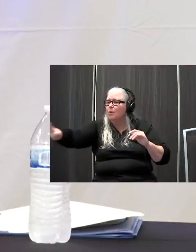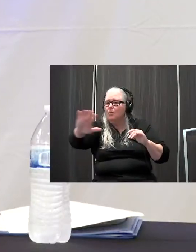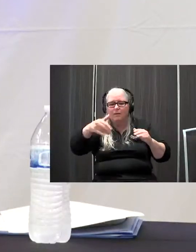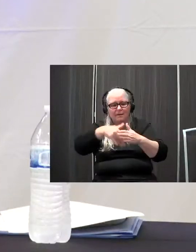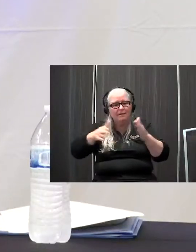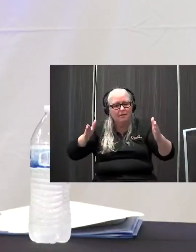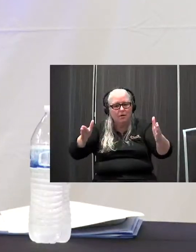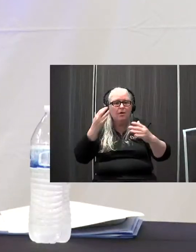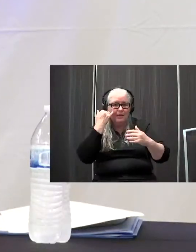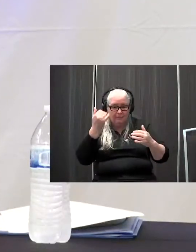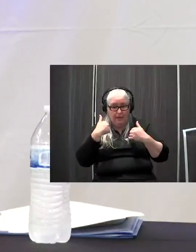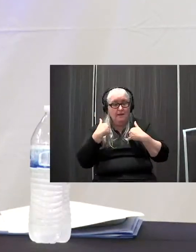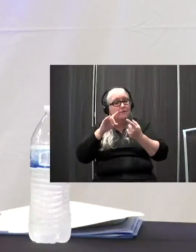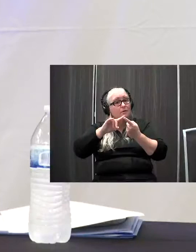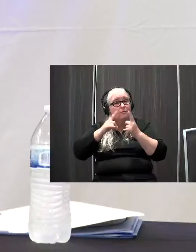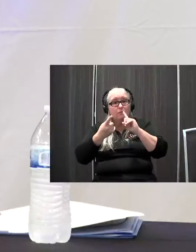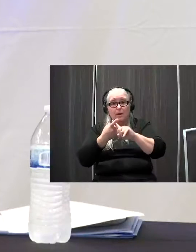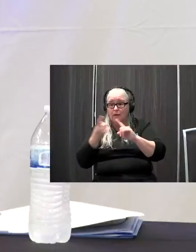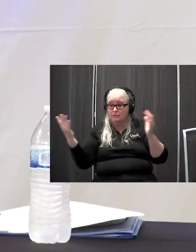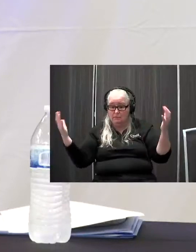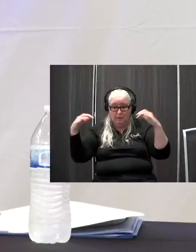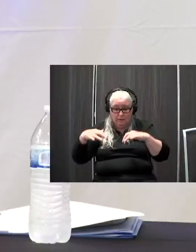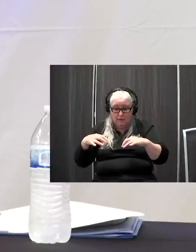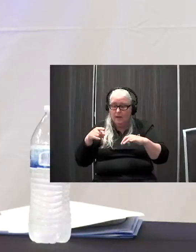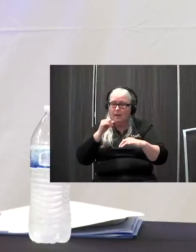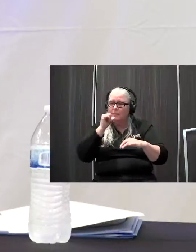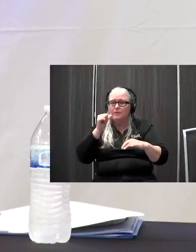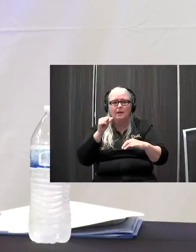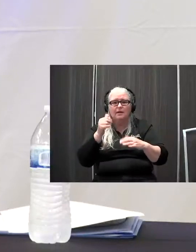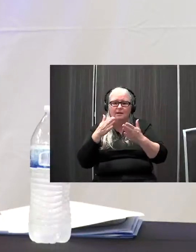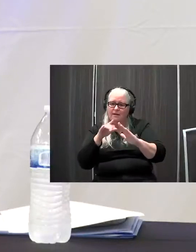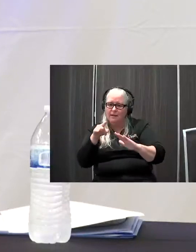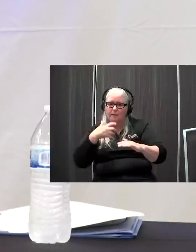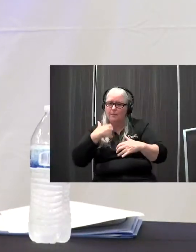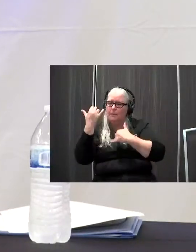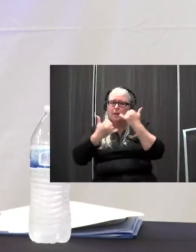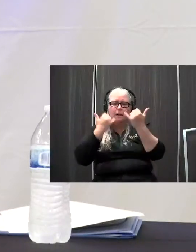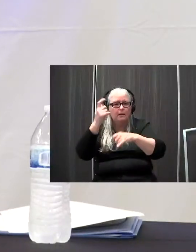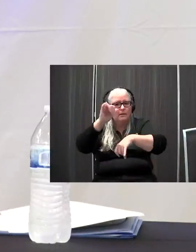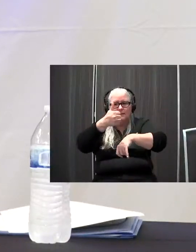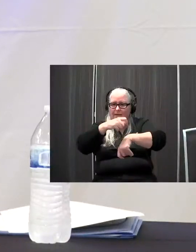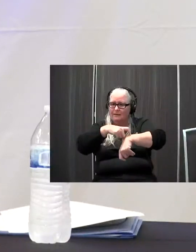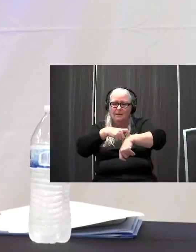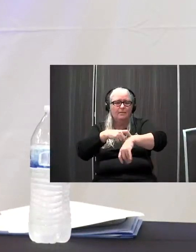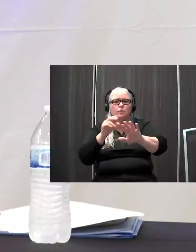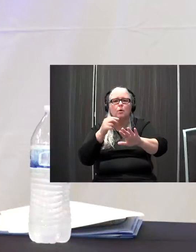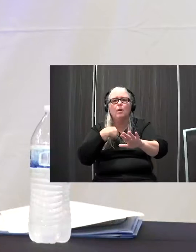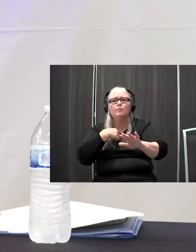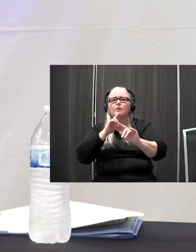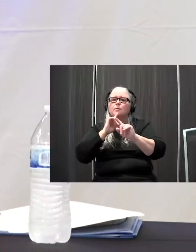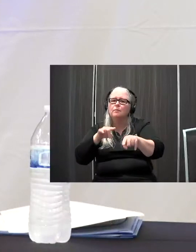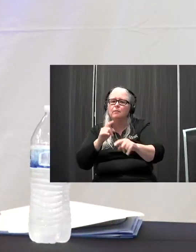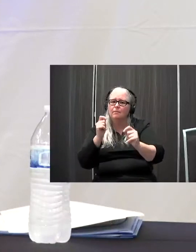friends over, I'm not going to let them yell 10 times. I'll probably respond after the first because it's hard. So kind of picking and choosing. The other thing that